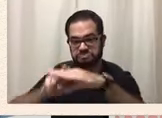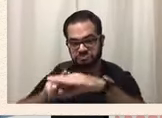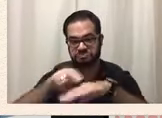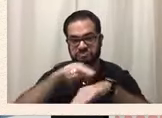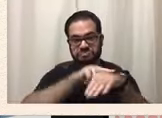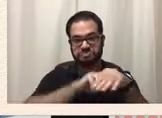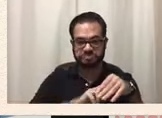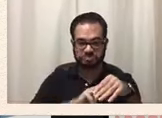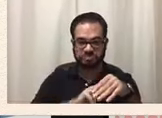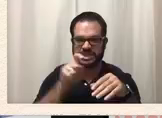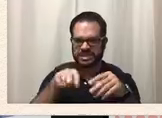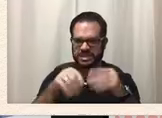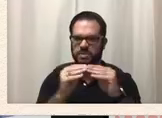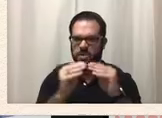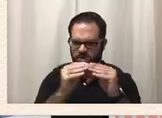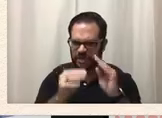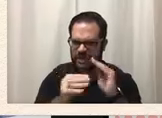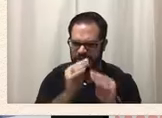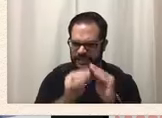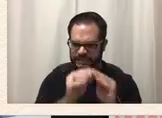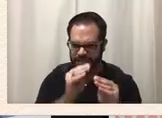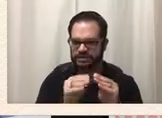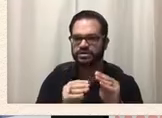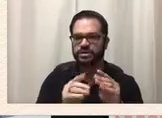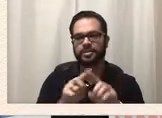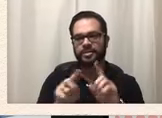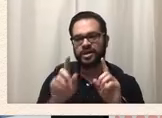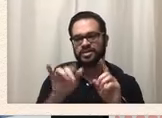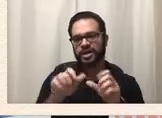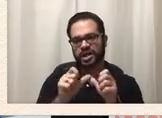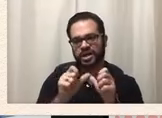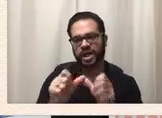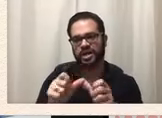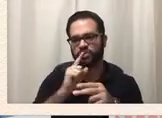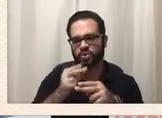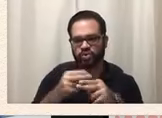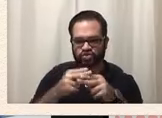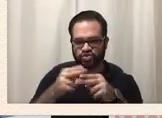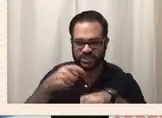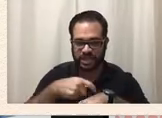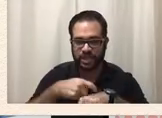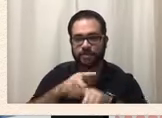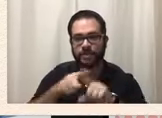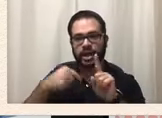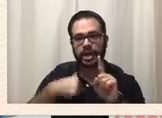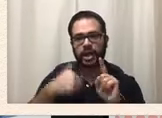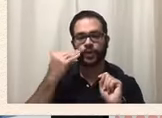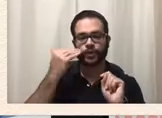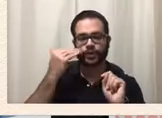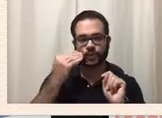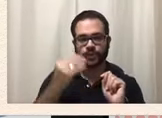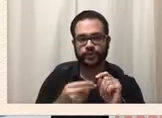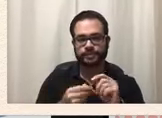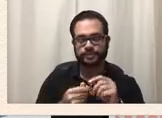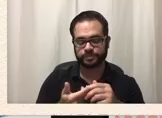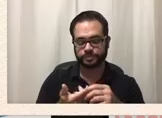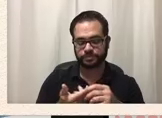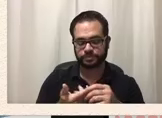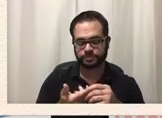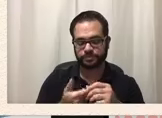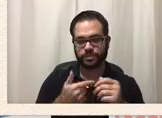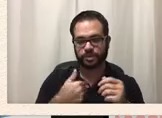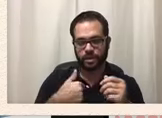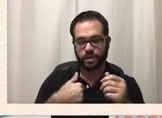And so it lasted for a short time, but I knew that, you know, I wanted to see if we